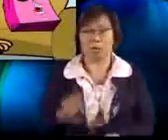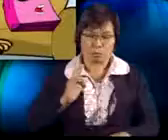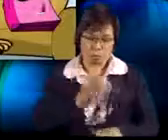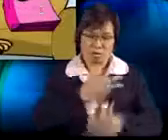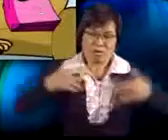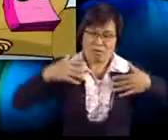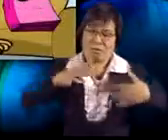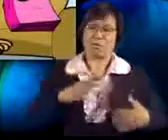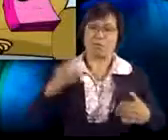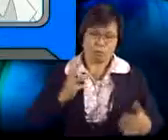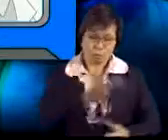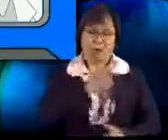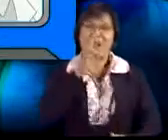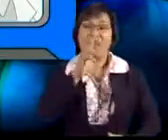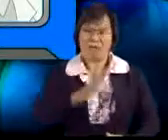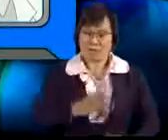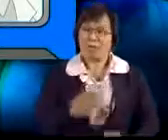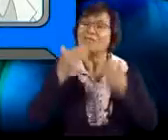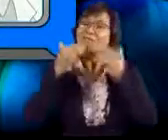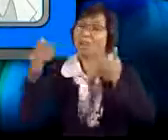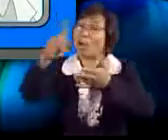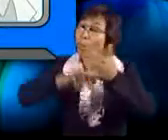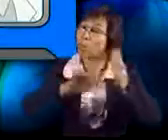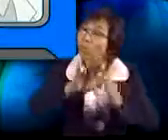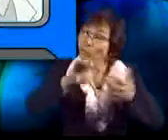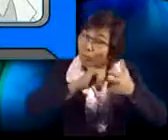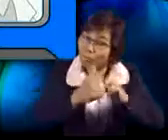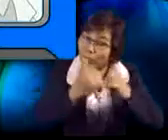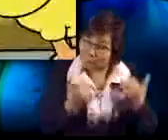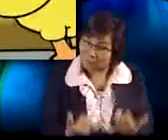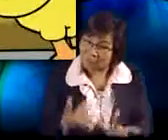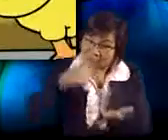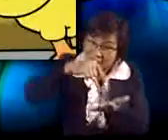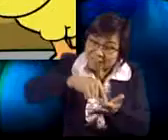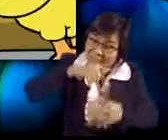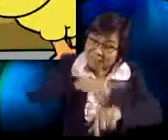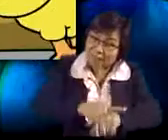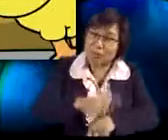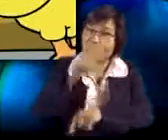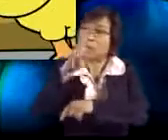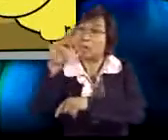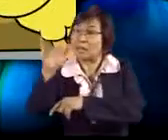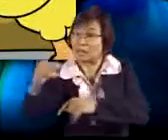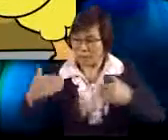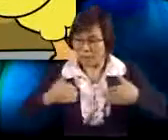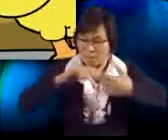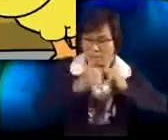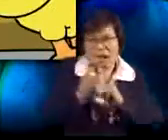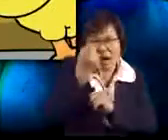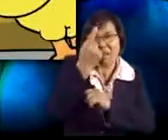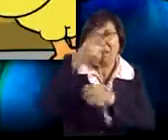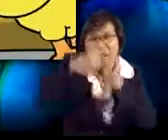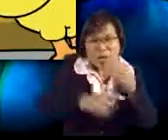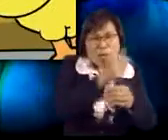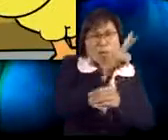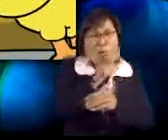We are fine. Thank you. What is your problem this time? Witty has problem in understanding volume